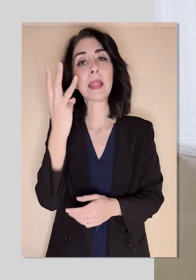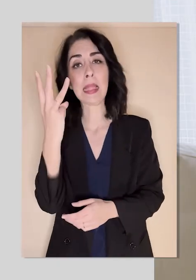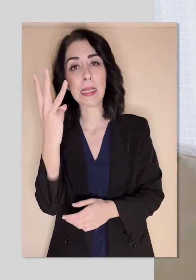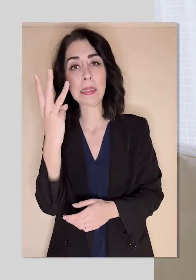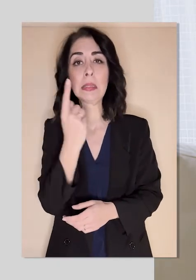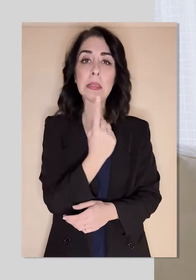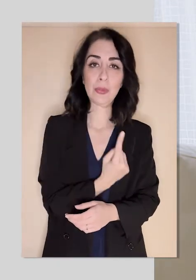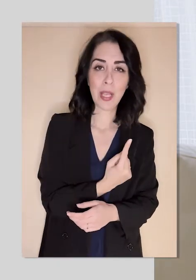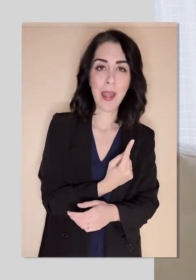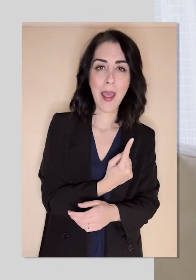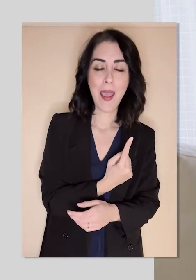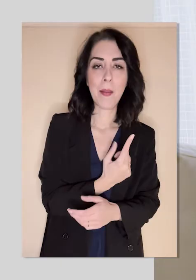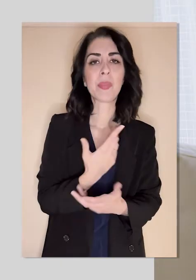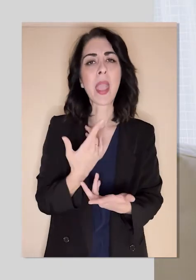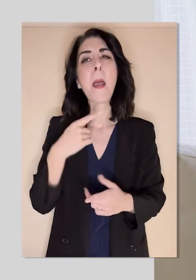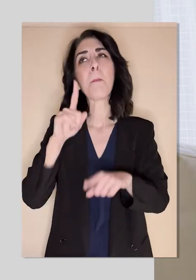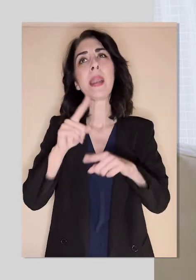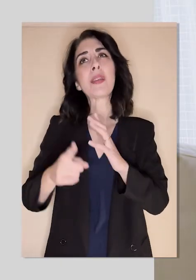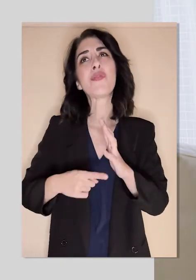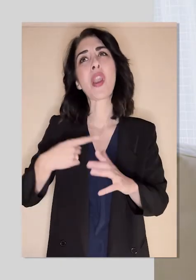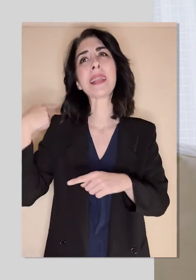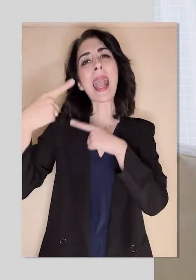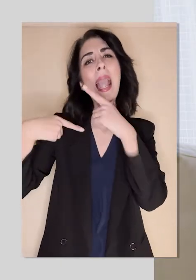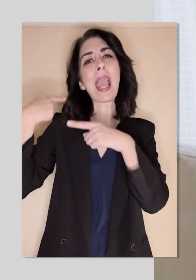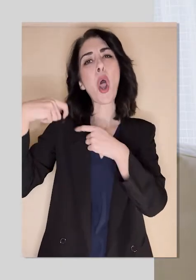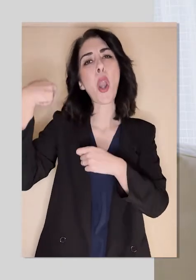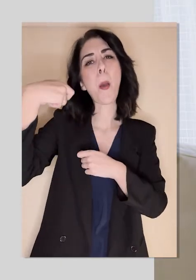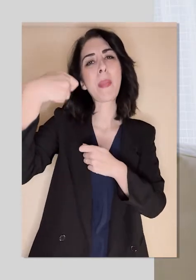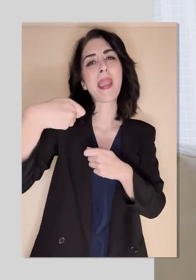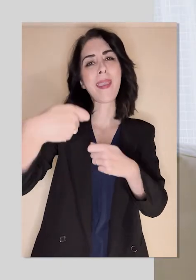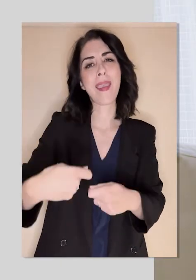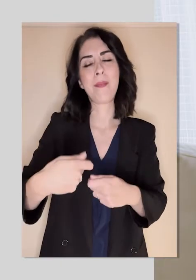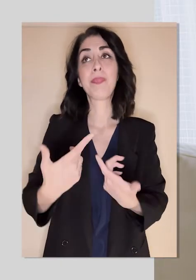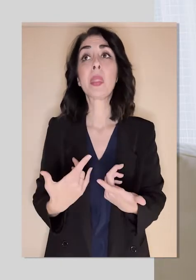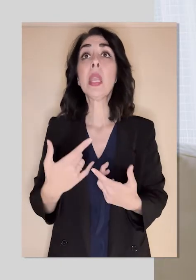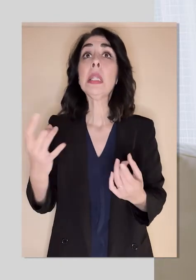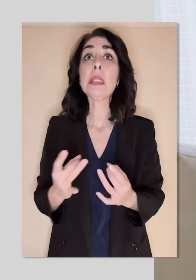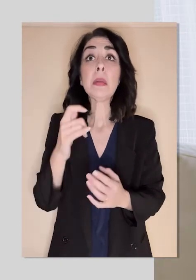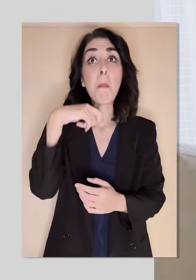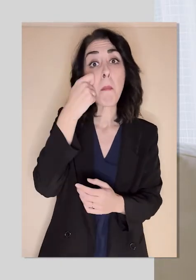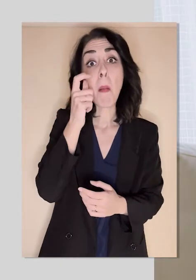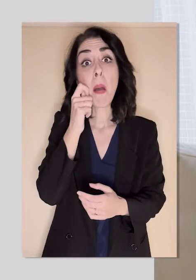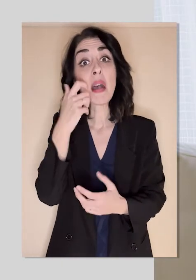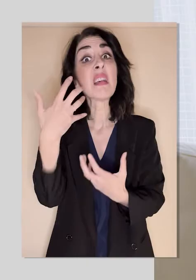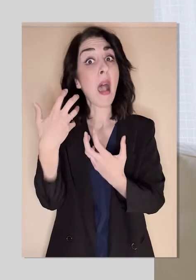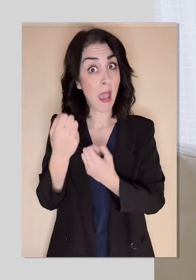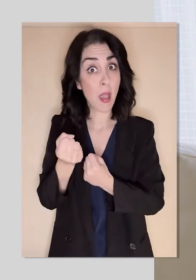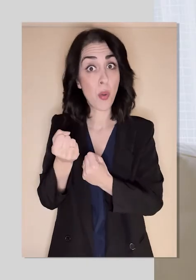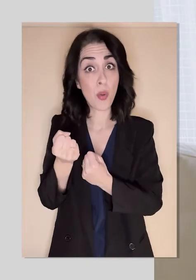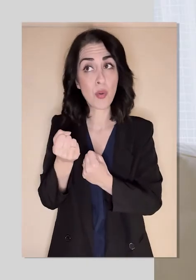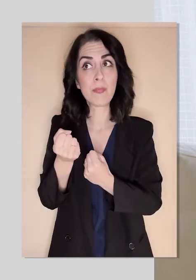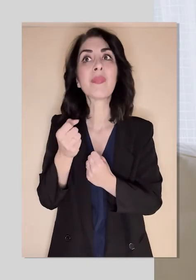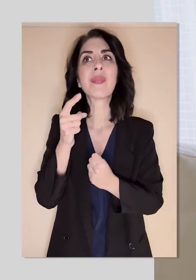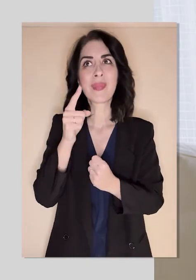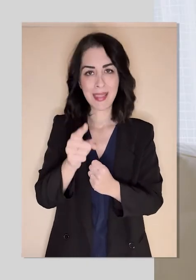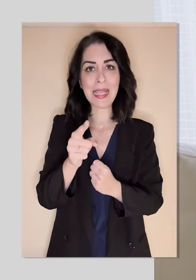sometimes. So if your mother has migraine, or even your father, there's a better chance that you're going to have migraine